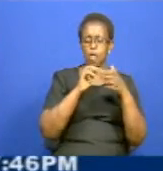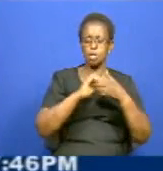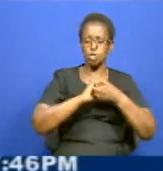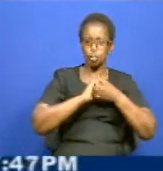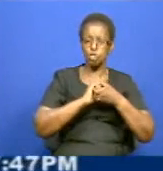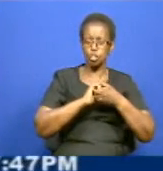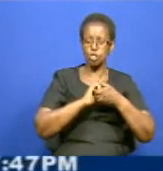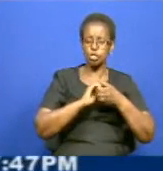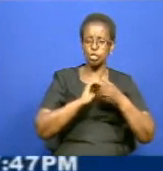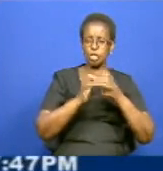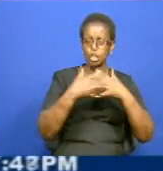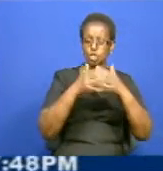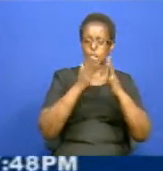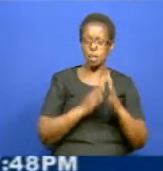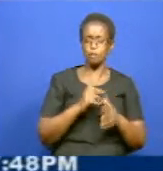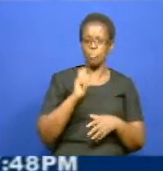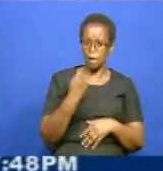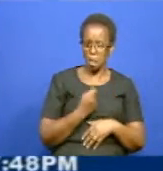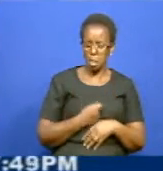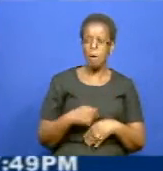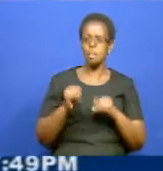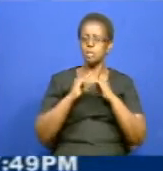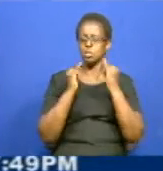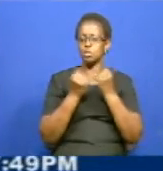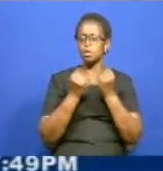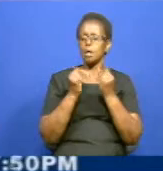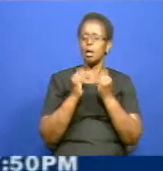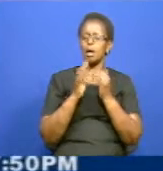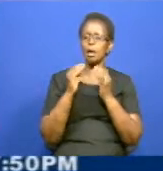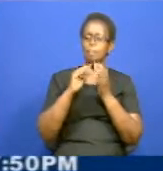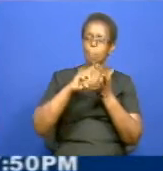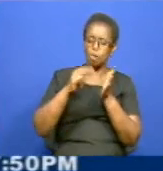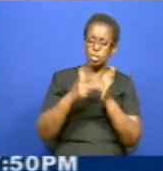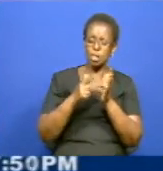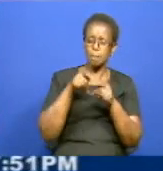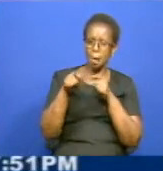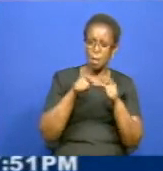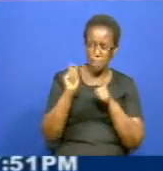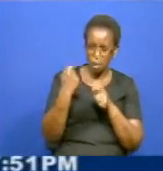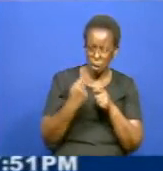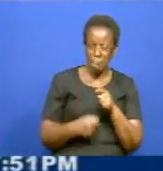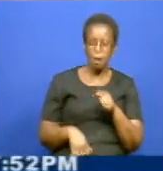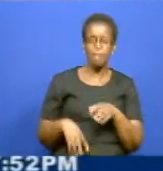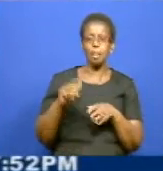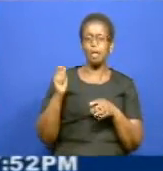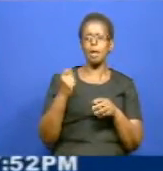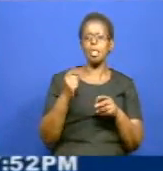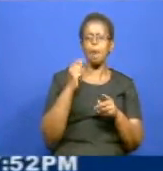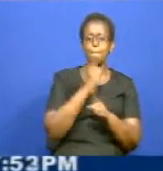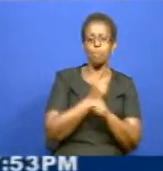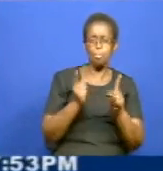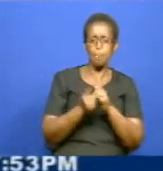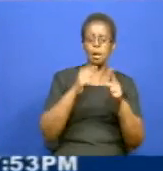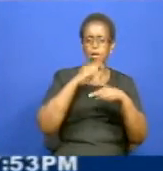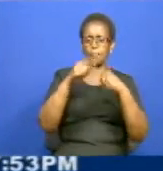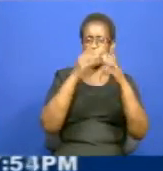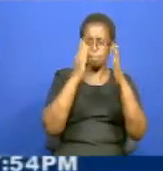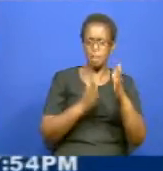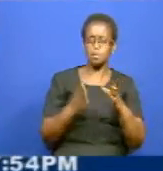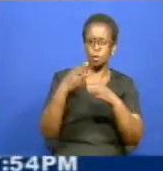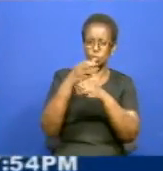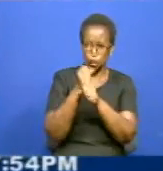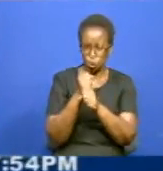and Project Management of Kenya, and Kenya Property Developers Association, and the Institute of Quantity Surveyors, Mr.